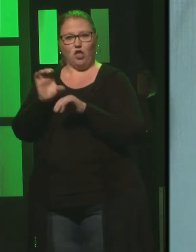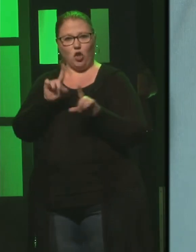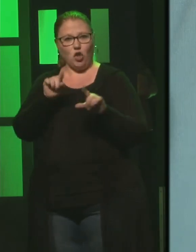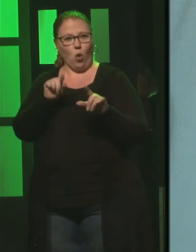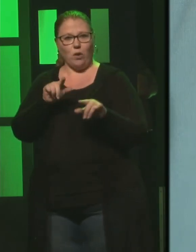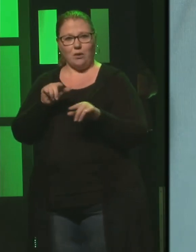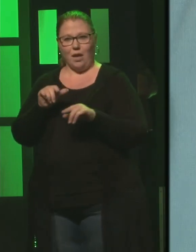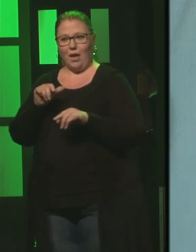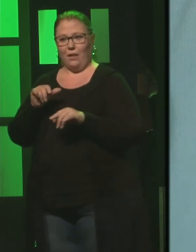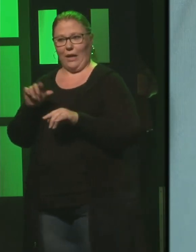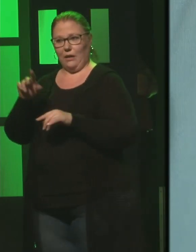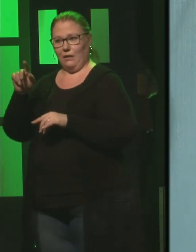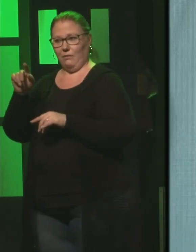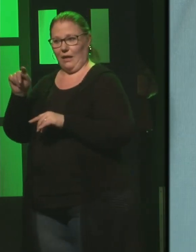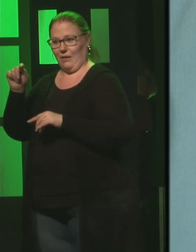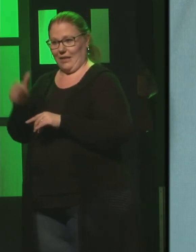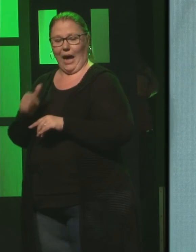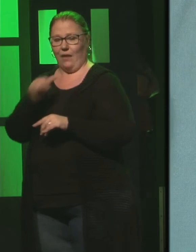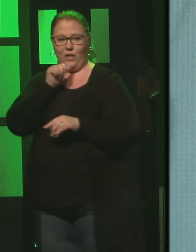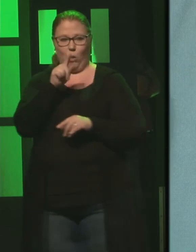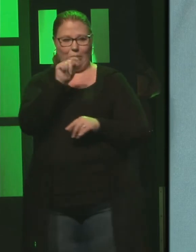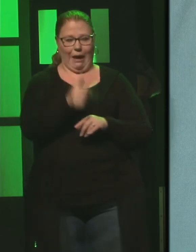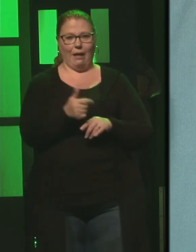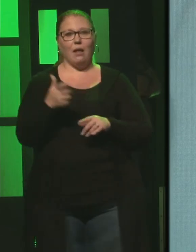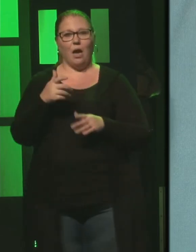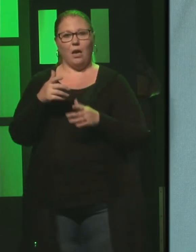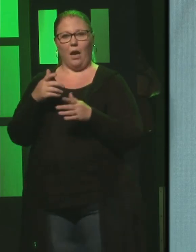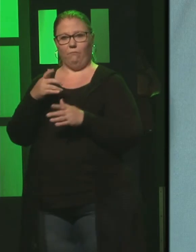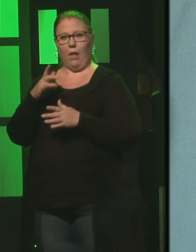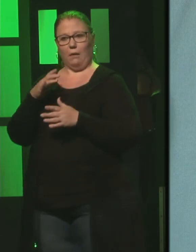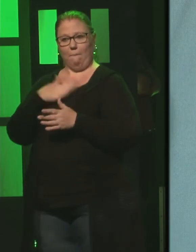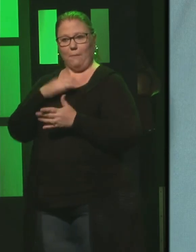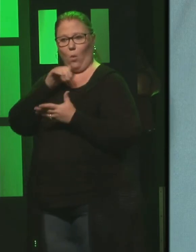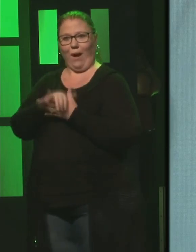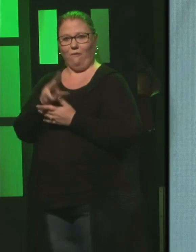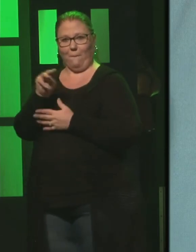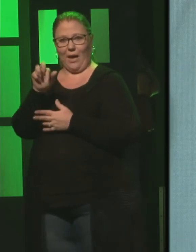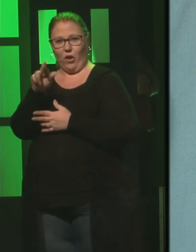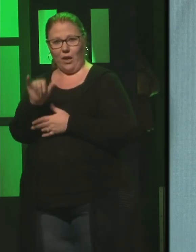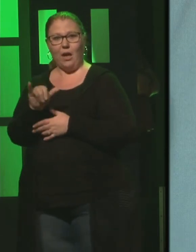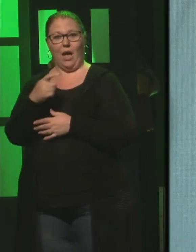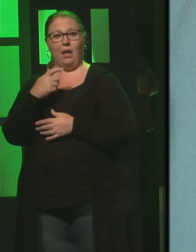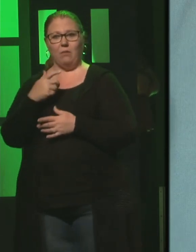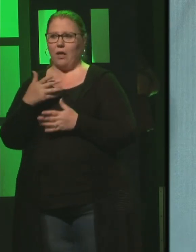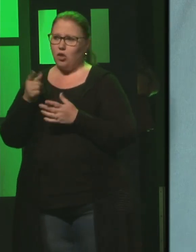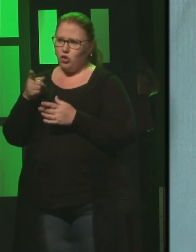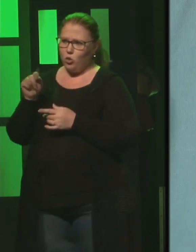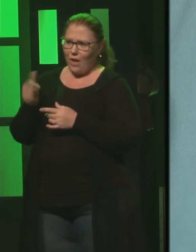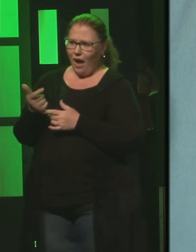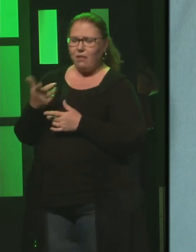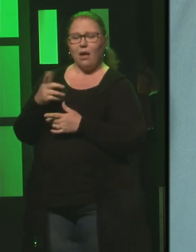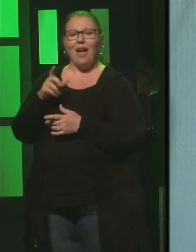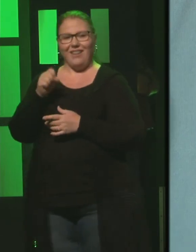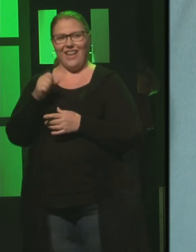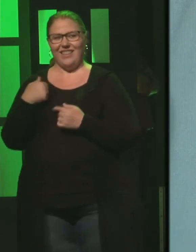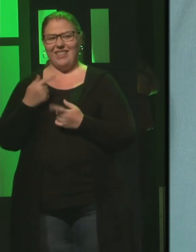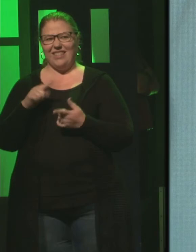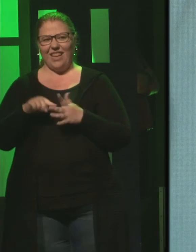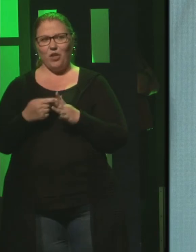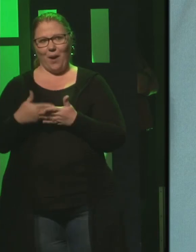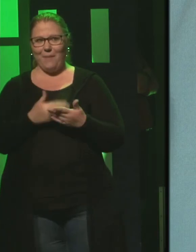Even before Karen and I got married, I asked if she tithed, and she told me, "Ever since I started babysitting." Now for the tricky